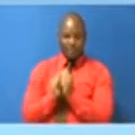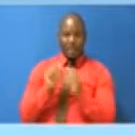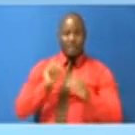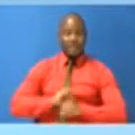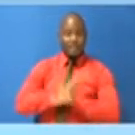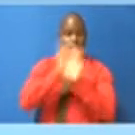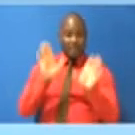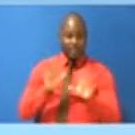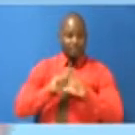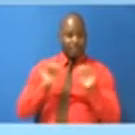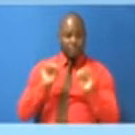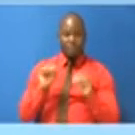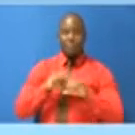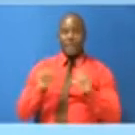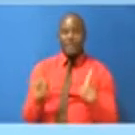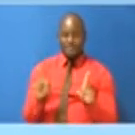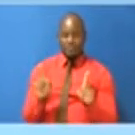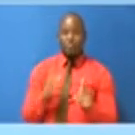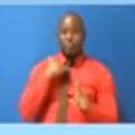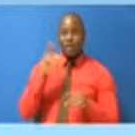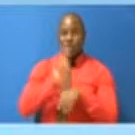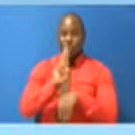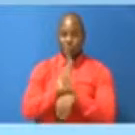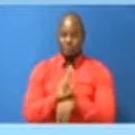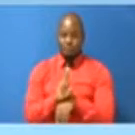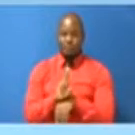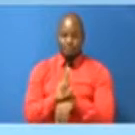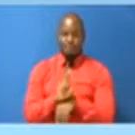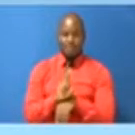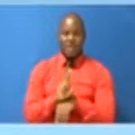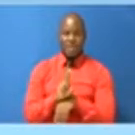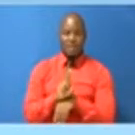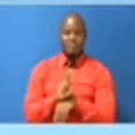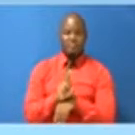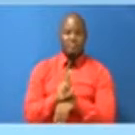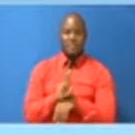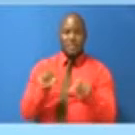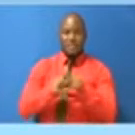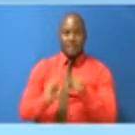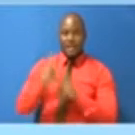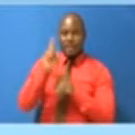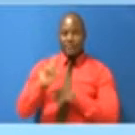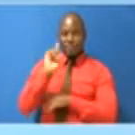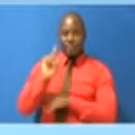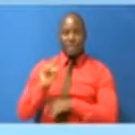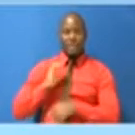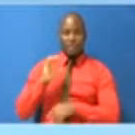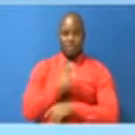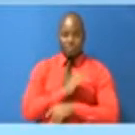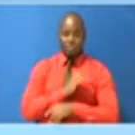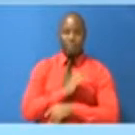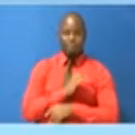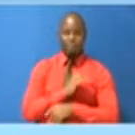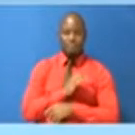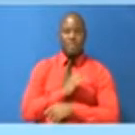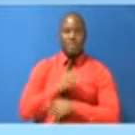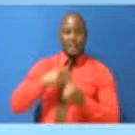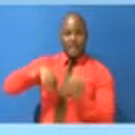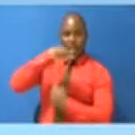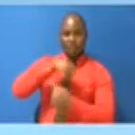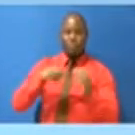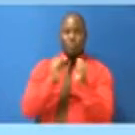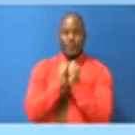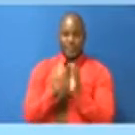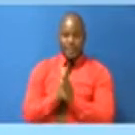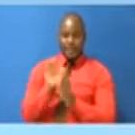transparent that and i want to use the the analogy of an egg the executive on aerobic city county will be the york surrounding